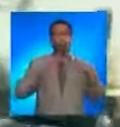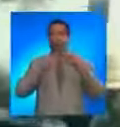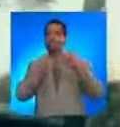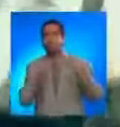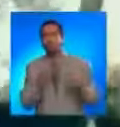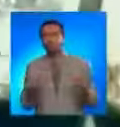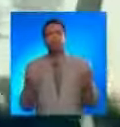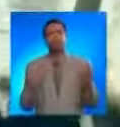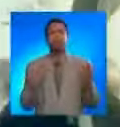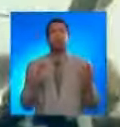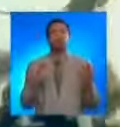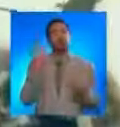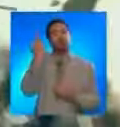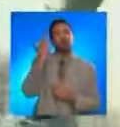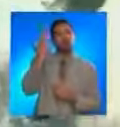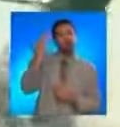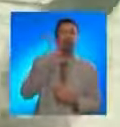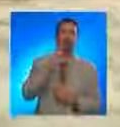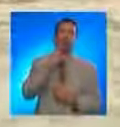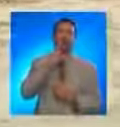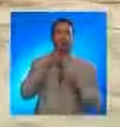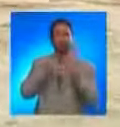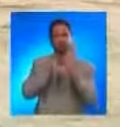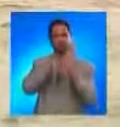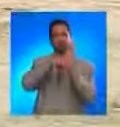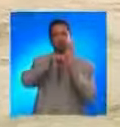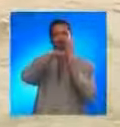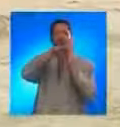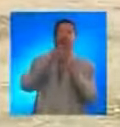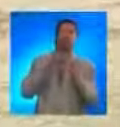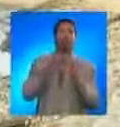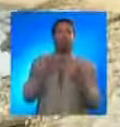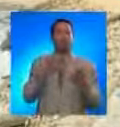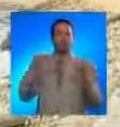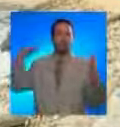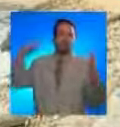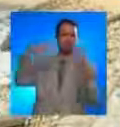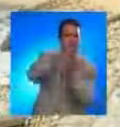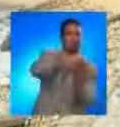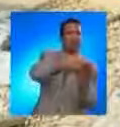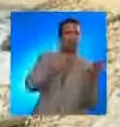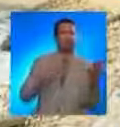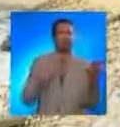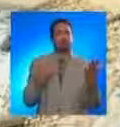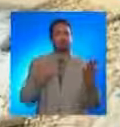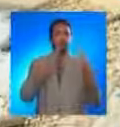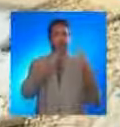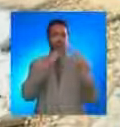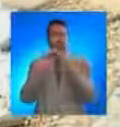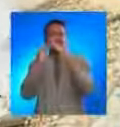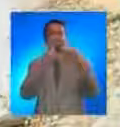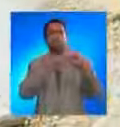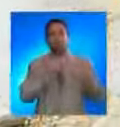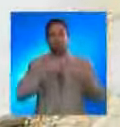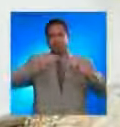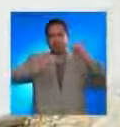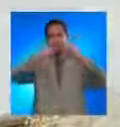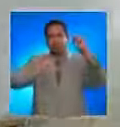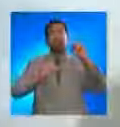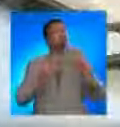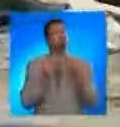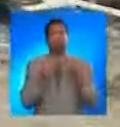tsunami hits the coast, direct damage to property can be caused by the flooding, the forceful impact of water, as well